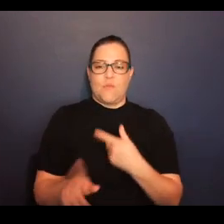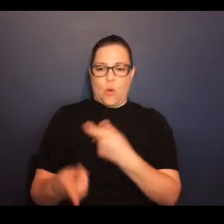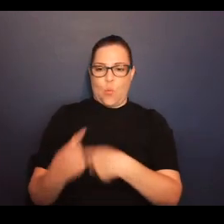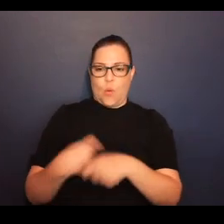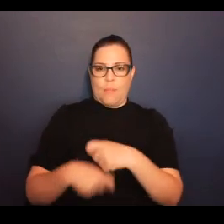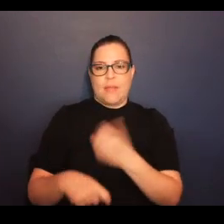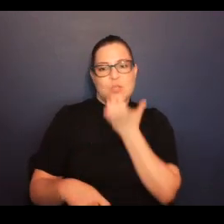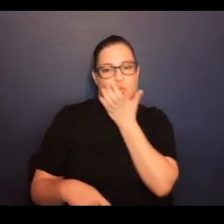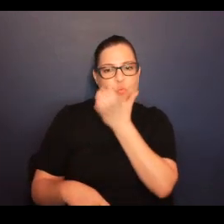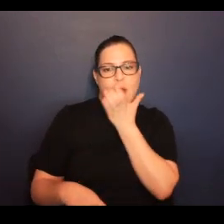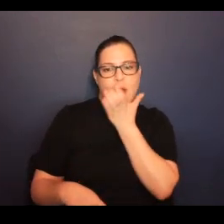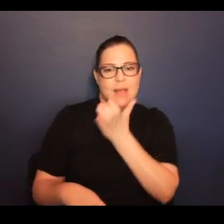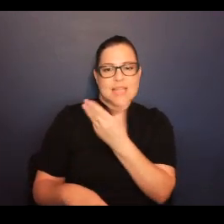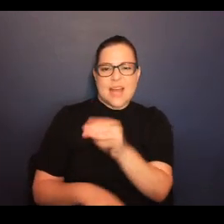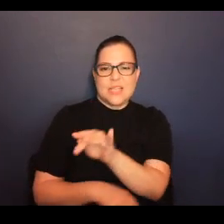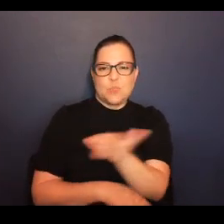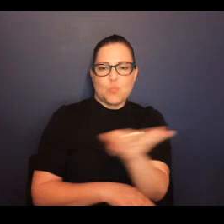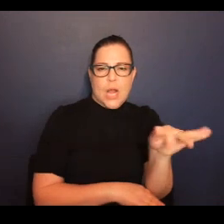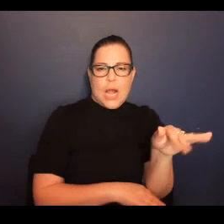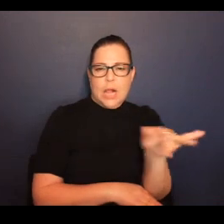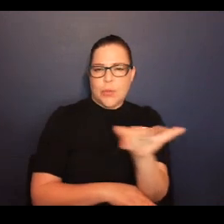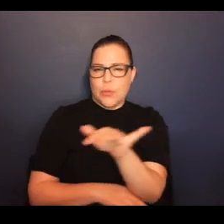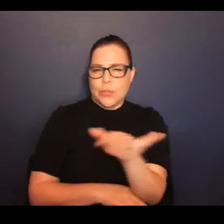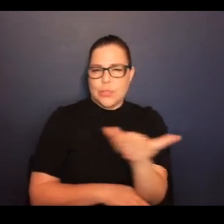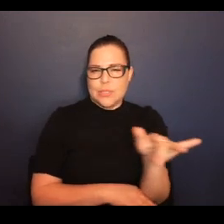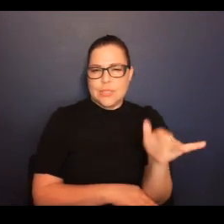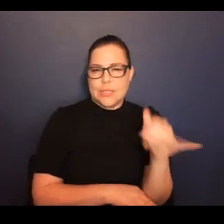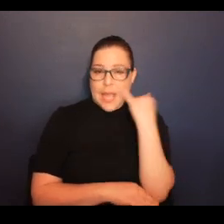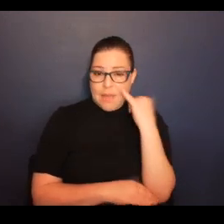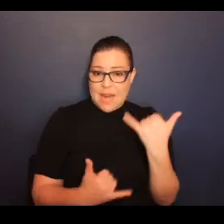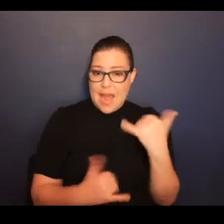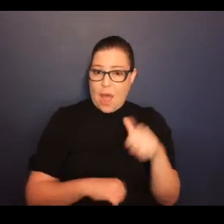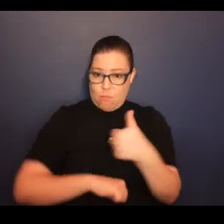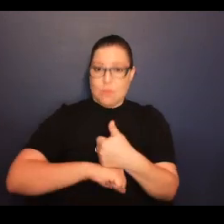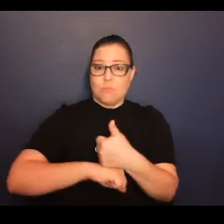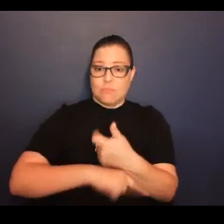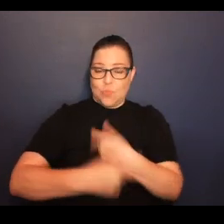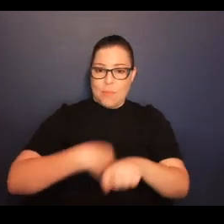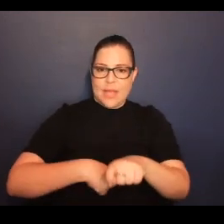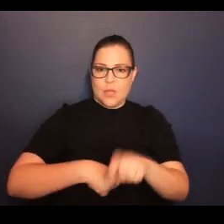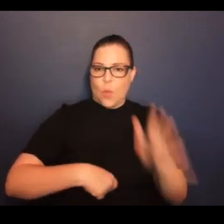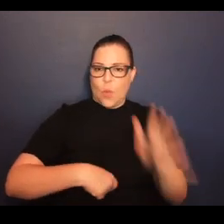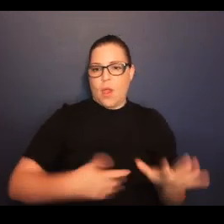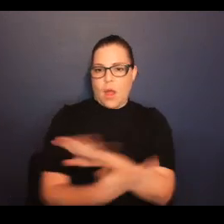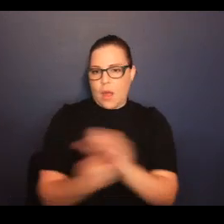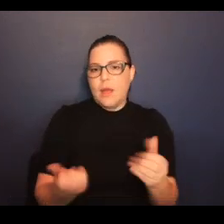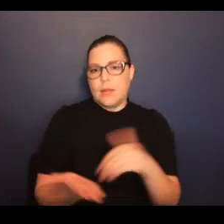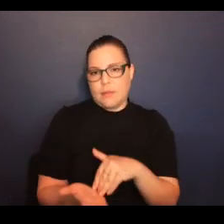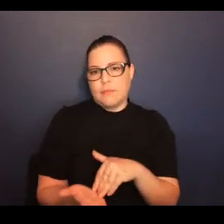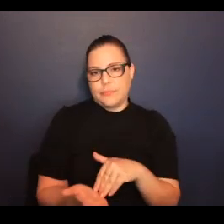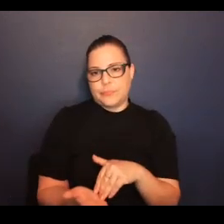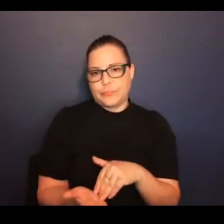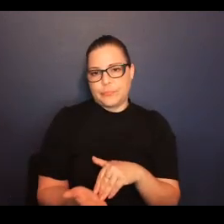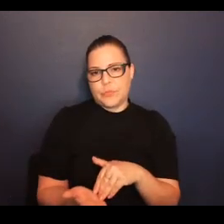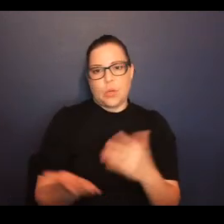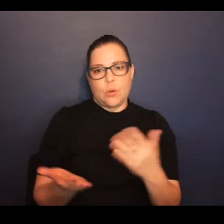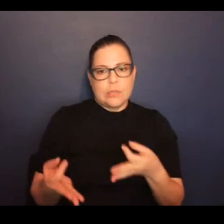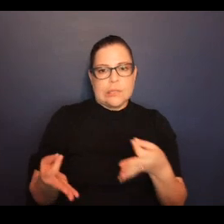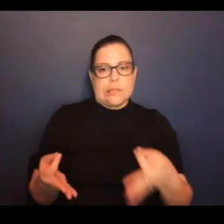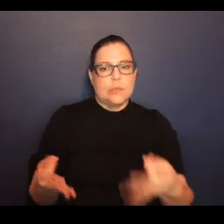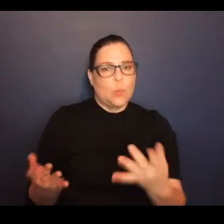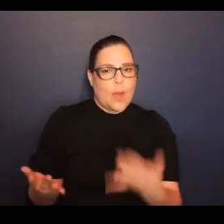grass and the sprinkler heads, because if you do it now, probably get broken up again. So just